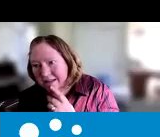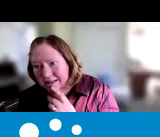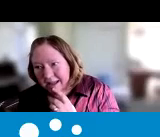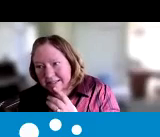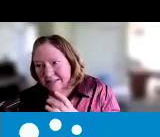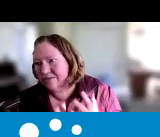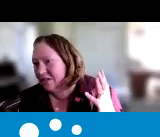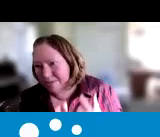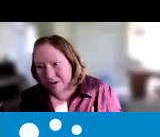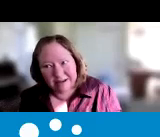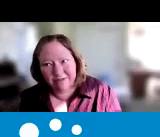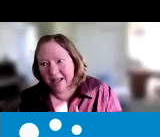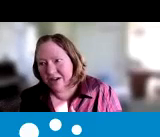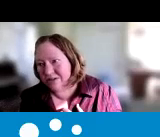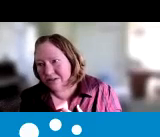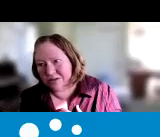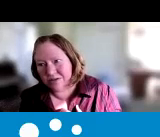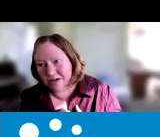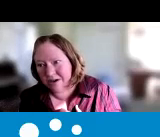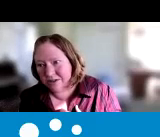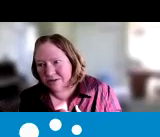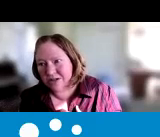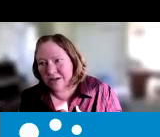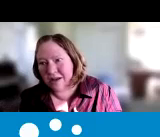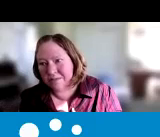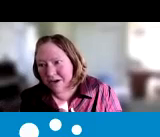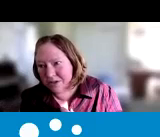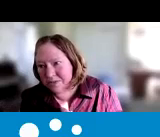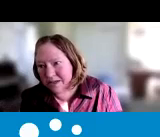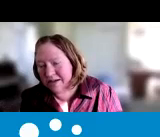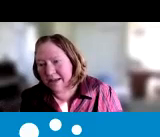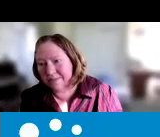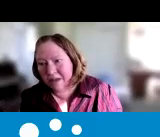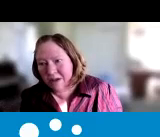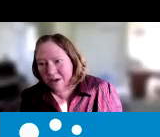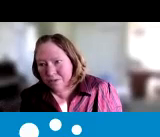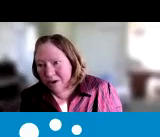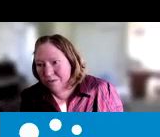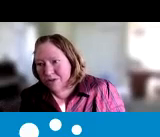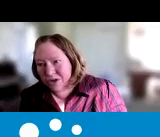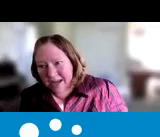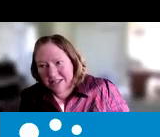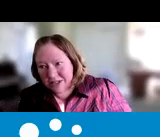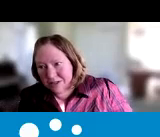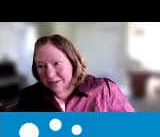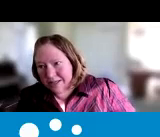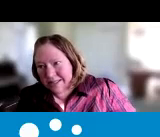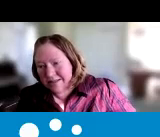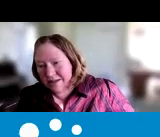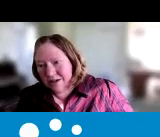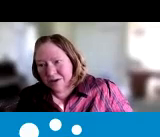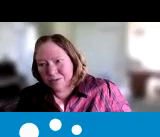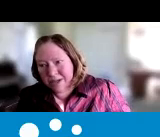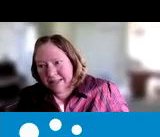our collective's community failures through incarceration and punishment. What we're trying to do